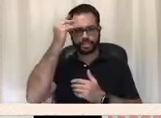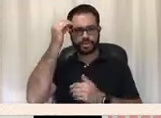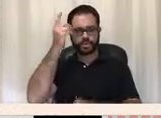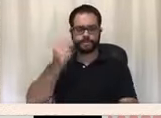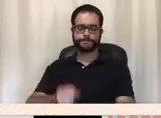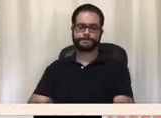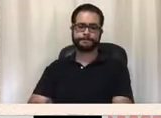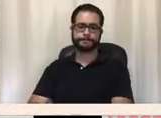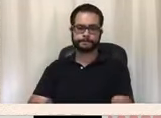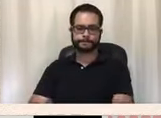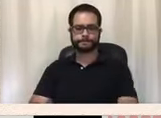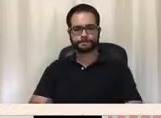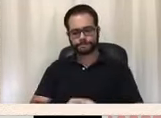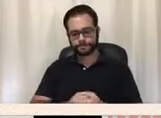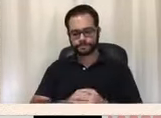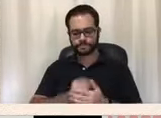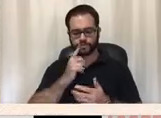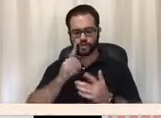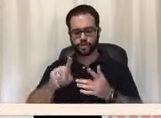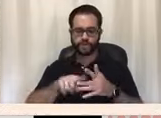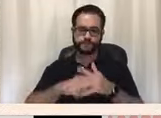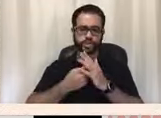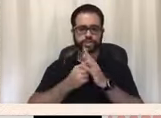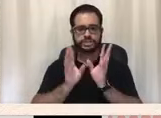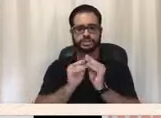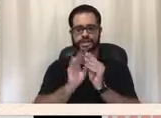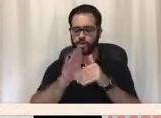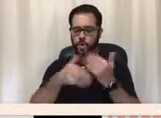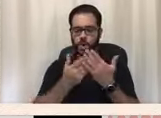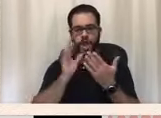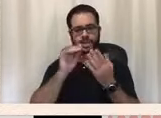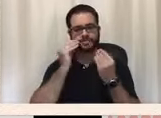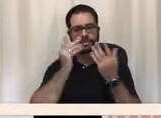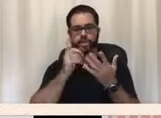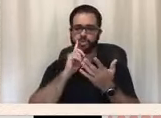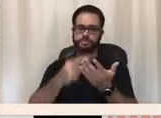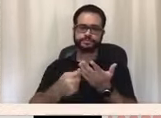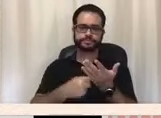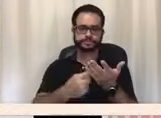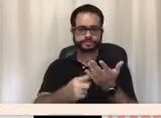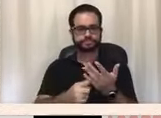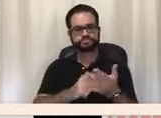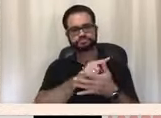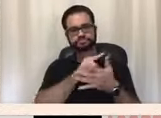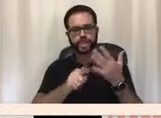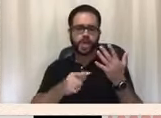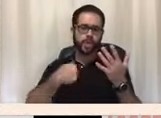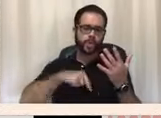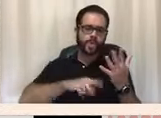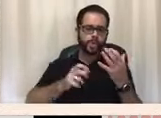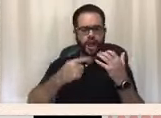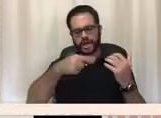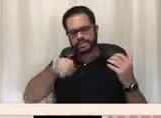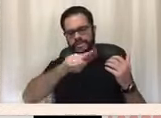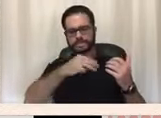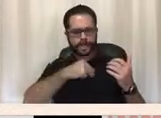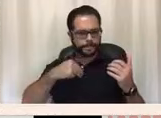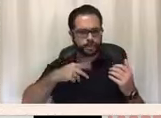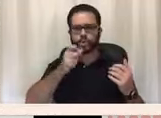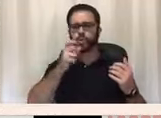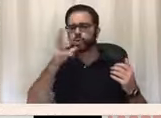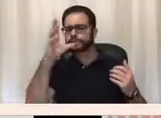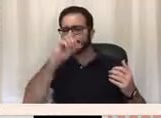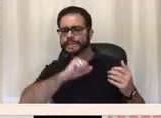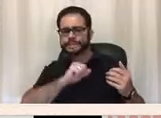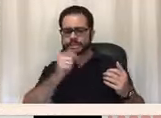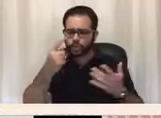and at your initial meeting, all of this will be discussed. Okay, so these are the members we want. Who is missing? What do we need?